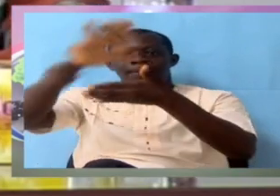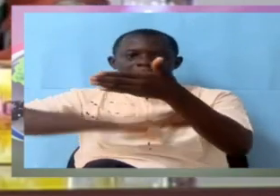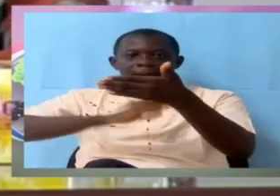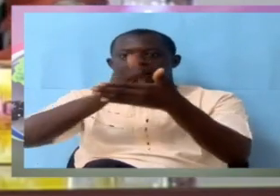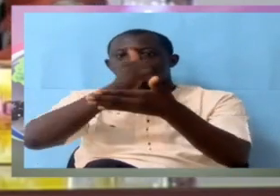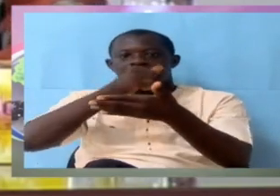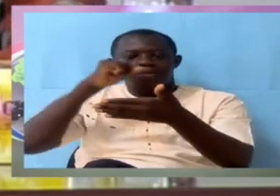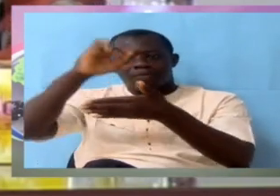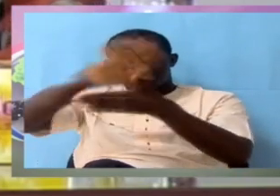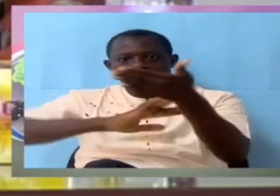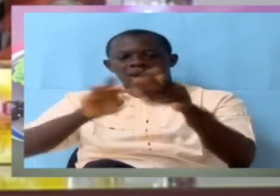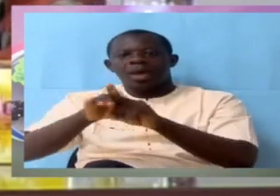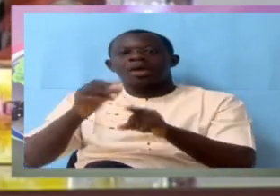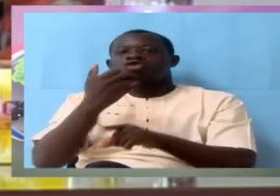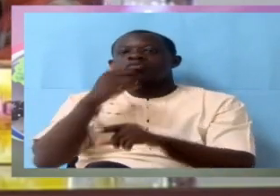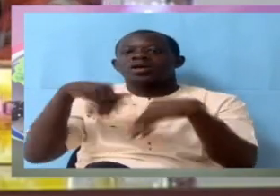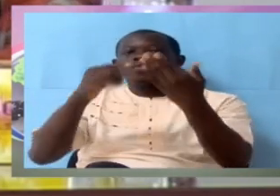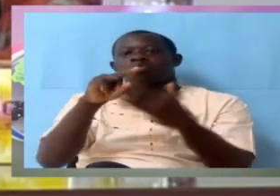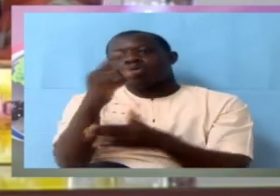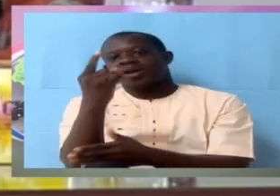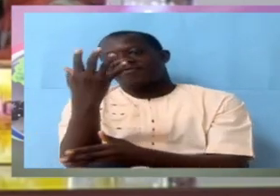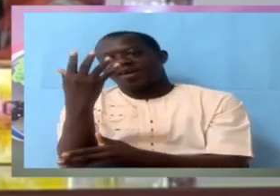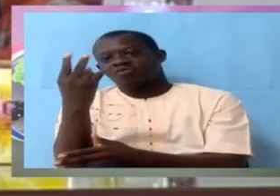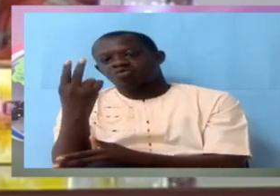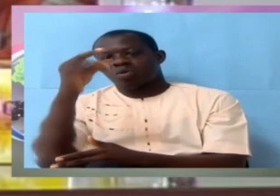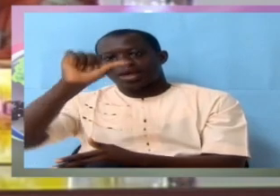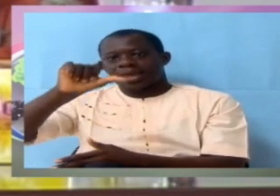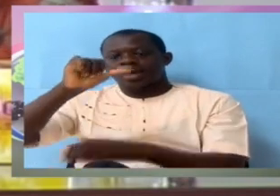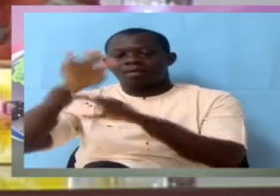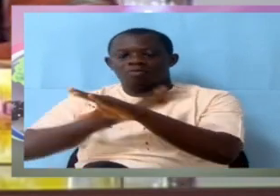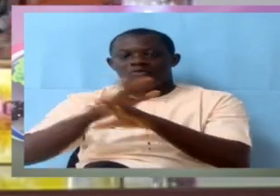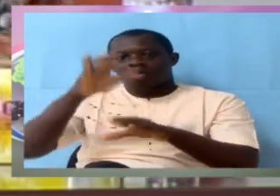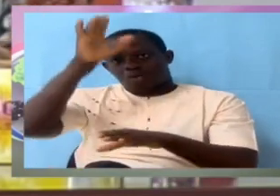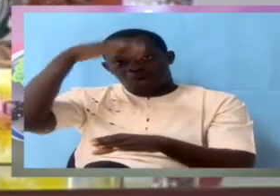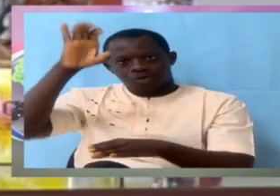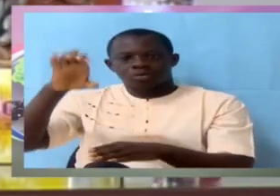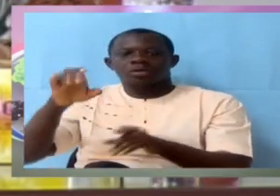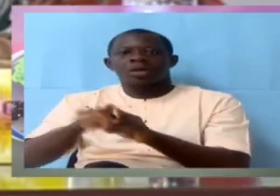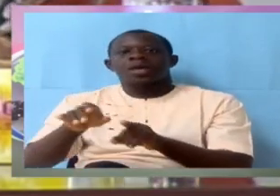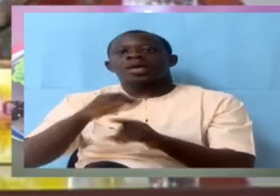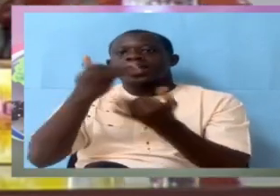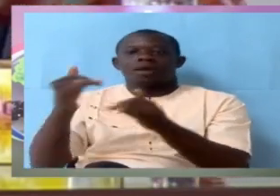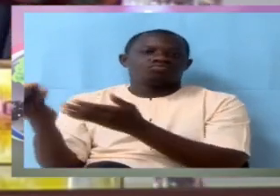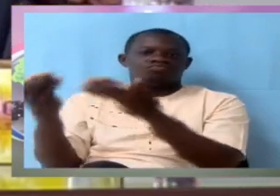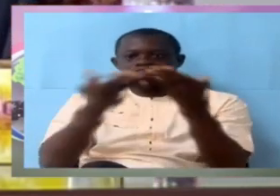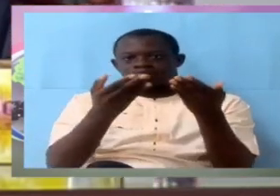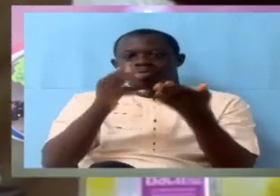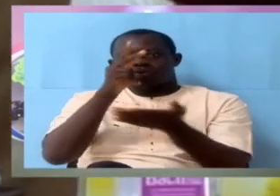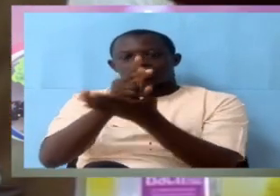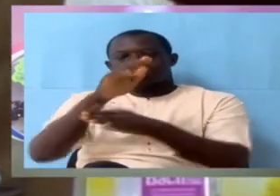and it would be Exhibit 152A before the Commission. Thank you. I now hand over the witness to